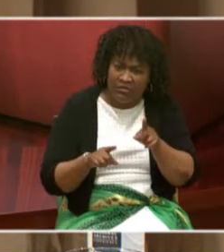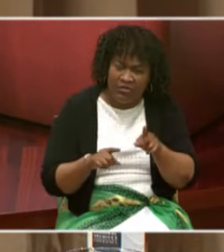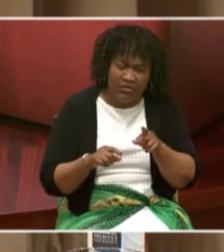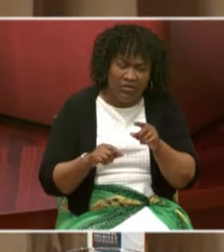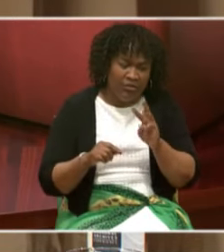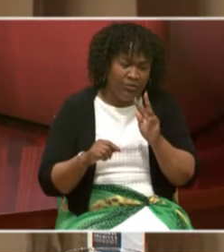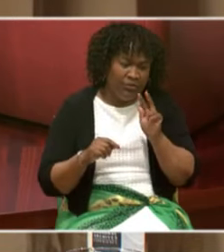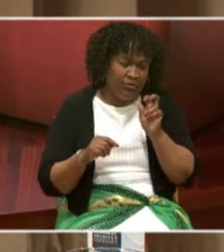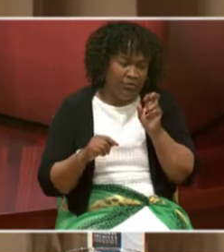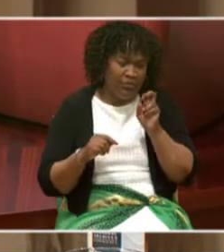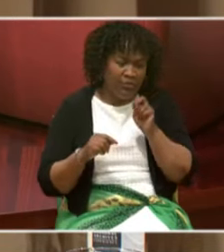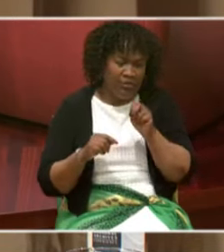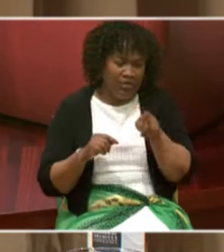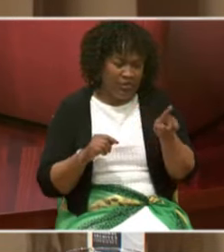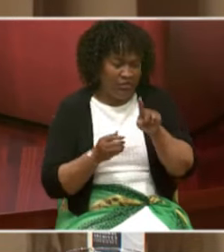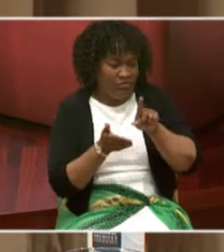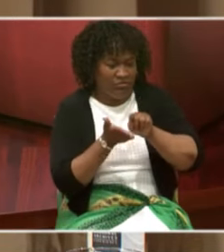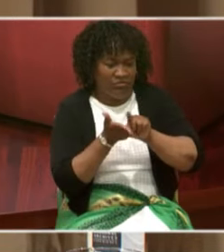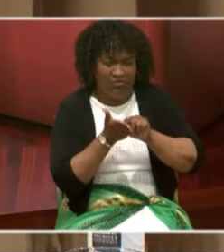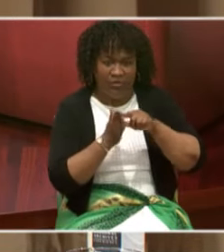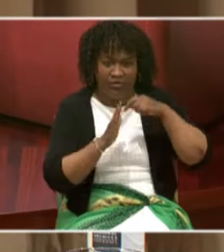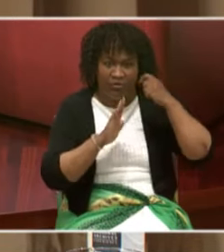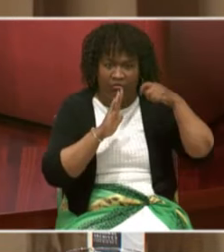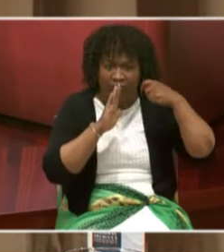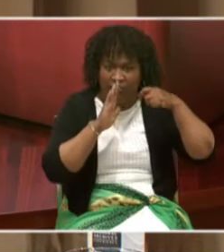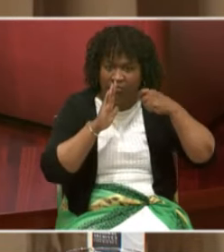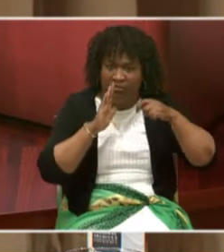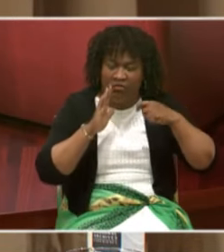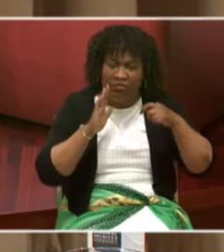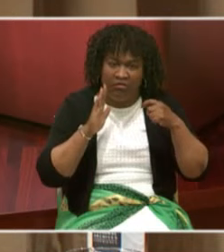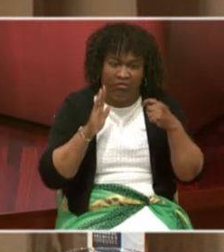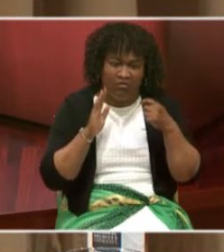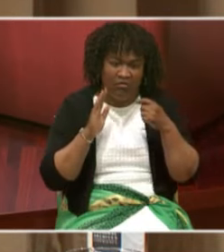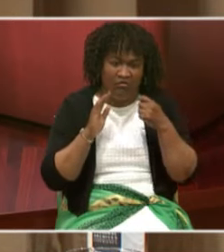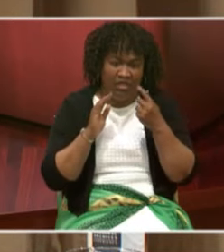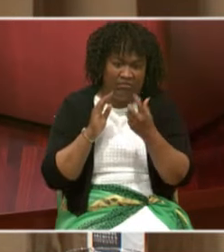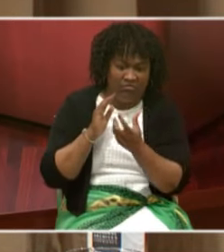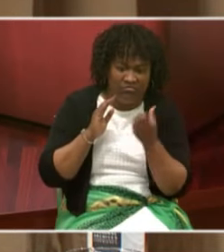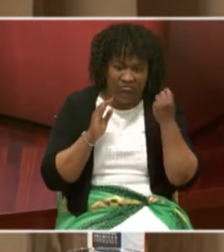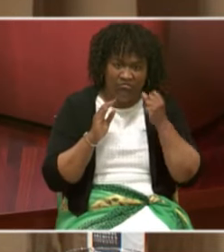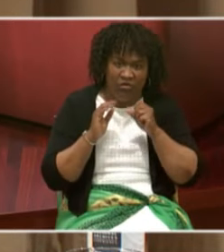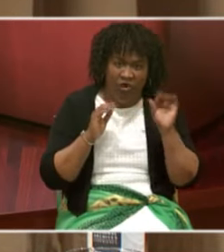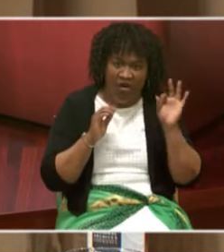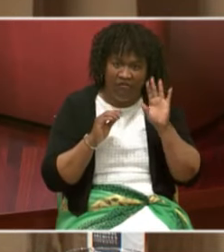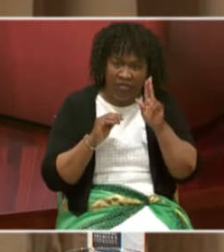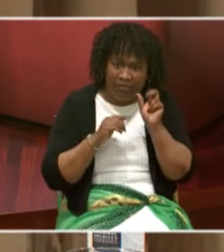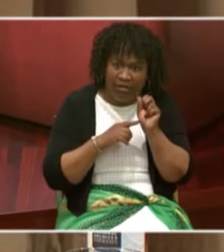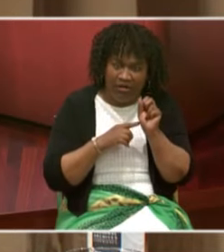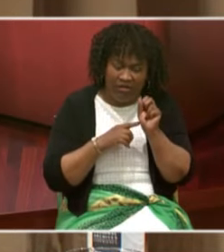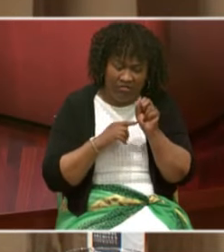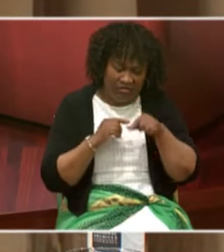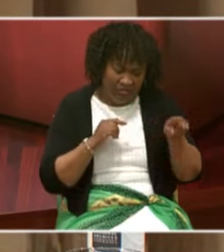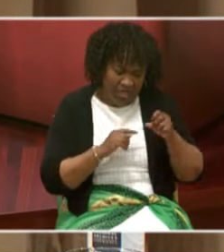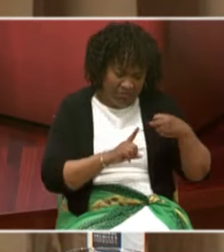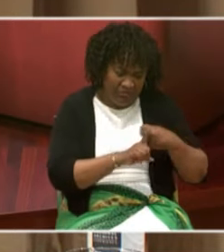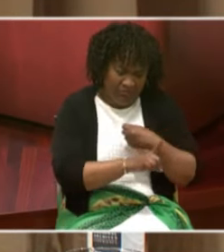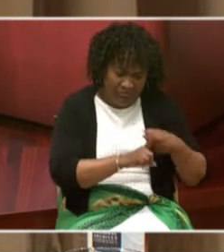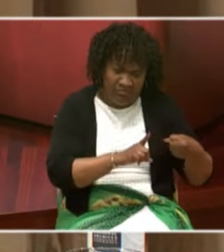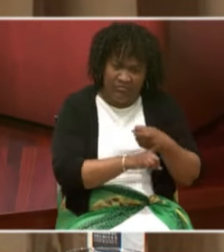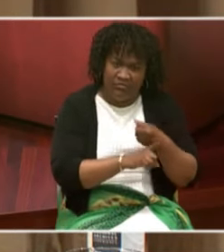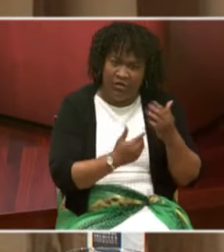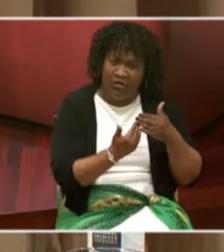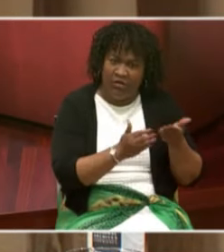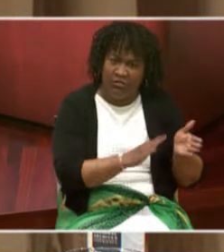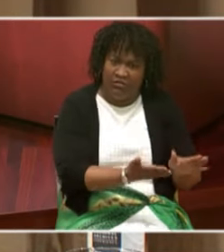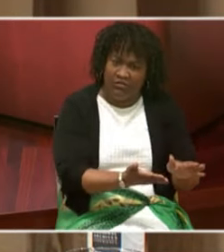But you have to go on and be not afraid. And sometimes you have to have what I call an executive